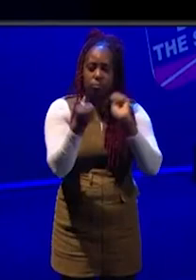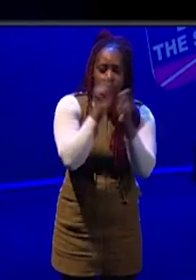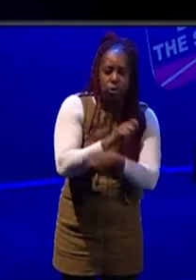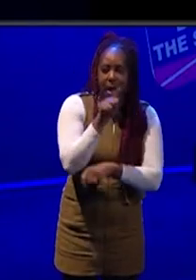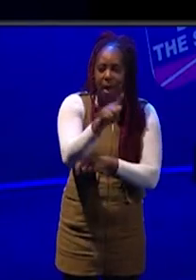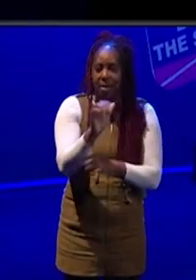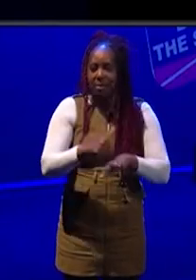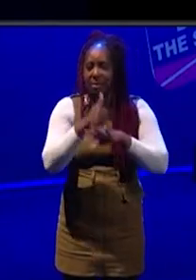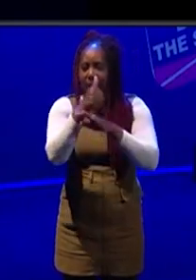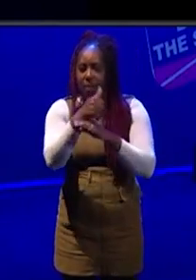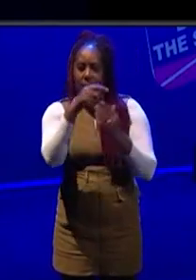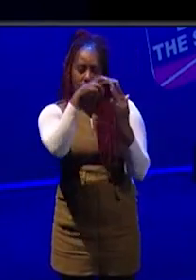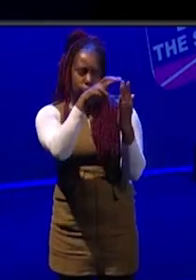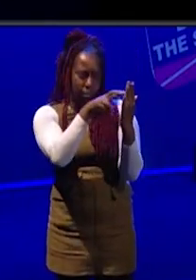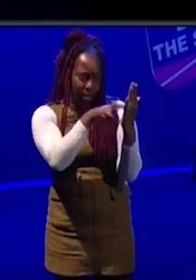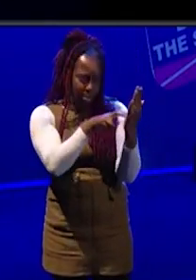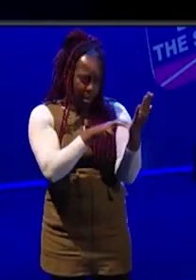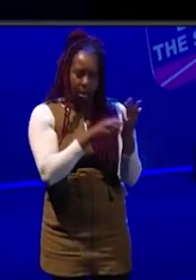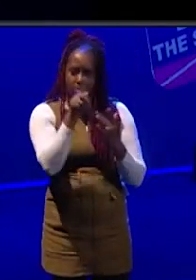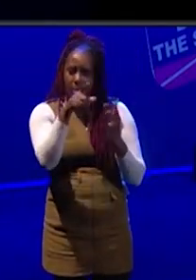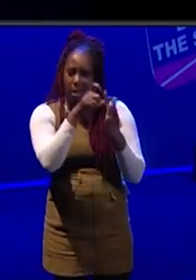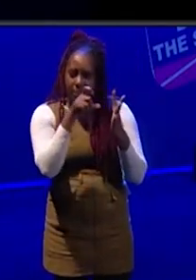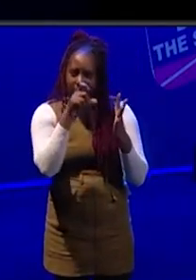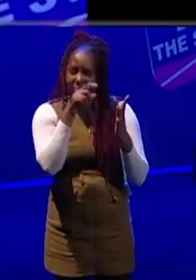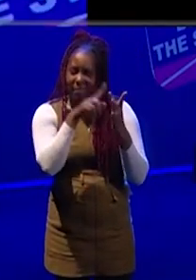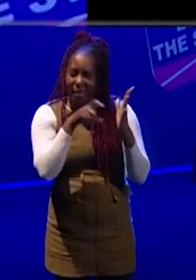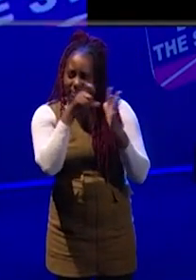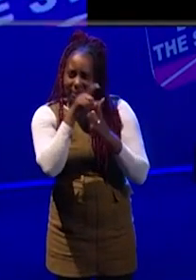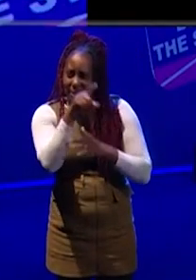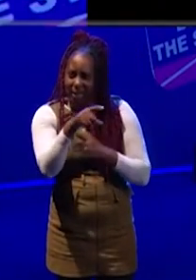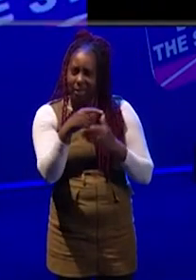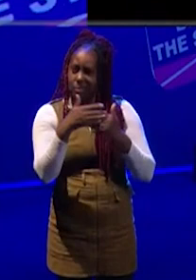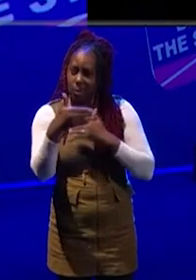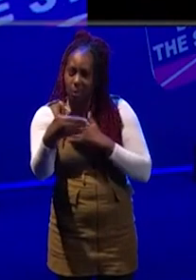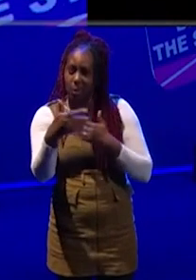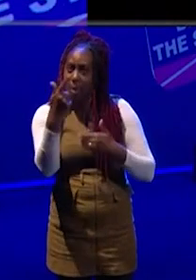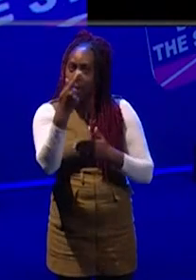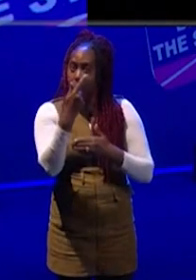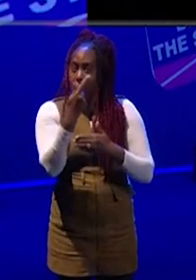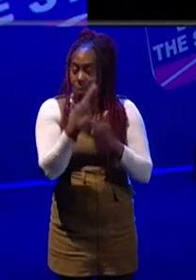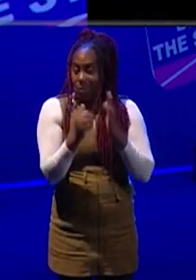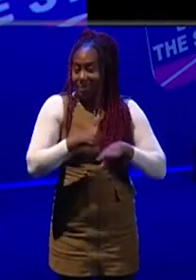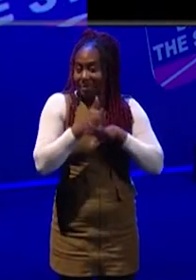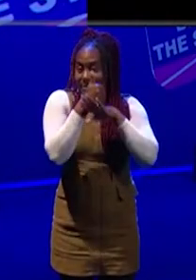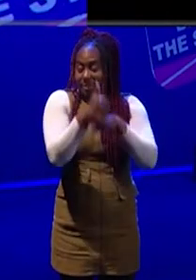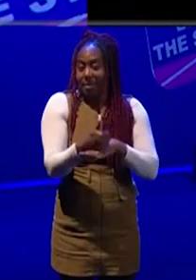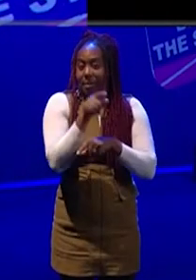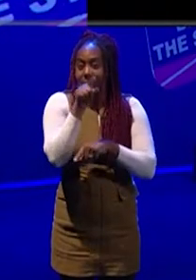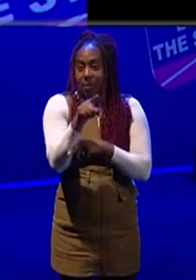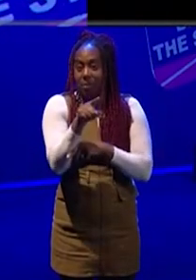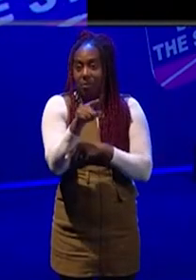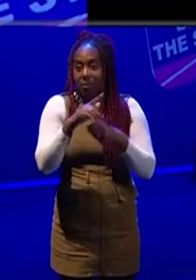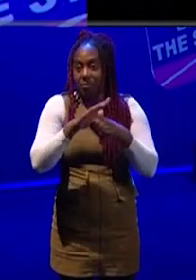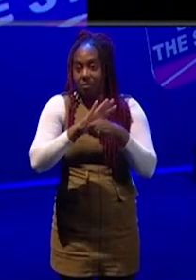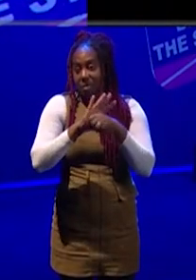own agenda around their own identity, mm-hmm. and so on and so on. And that only could have happened because of the pandemic. Mm, yeah. So that's a real positive that's come out of